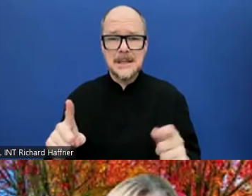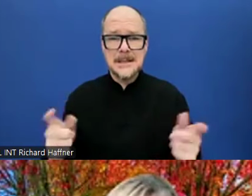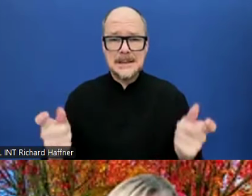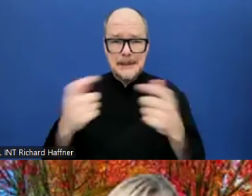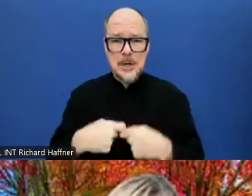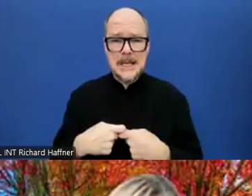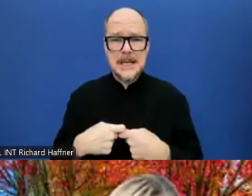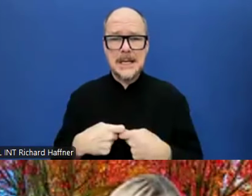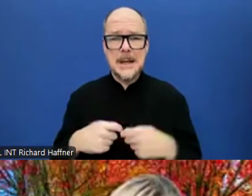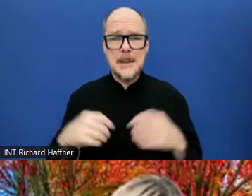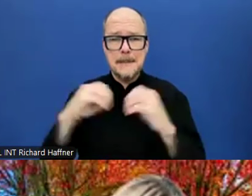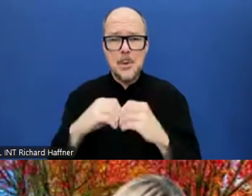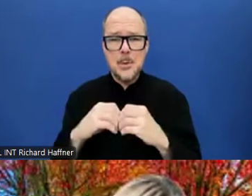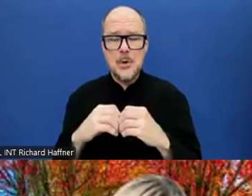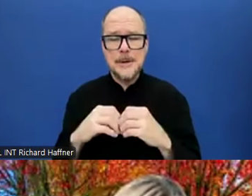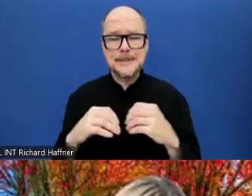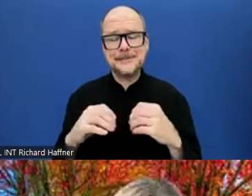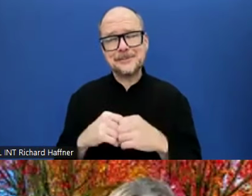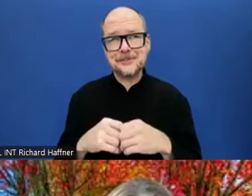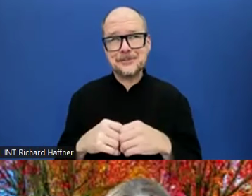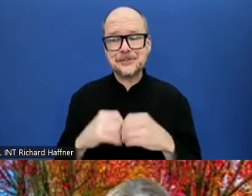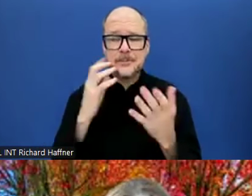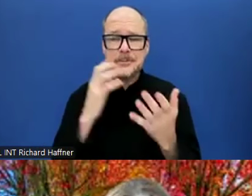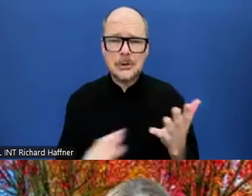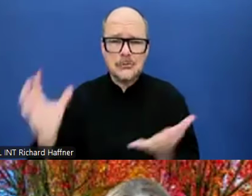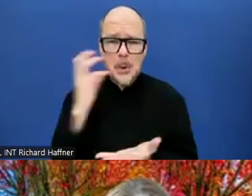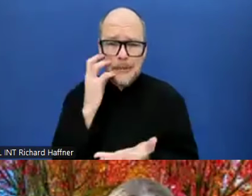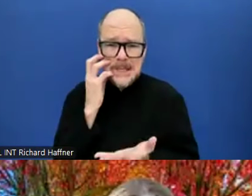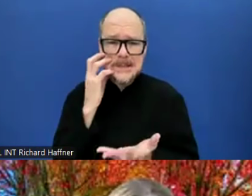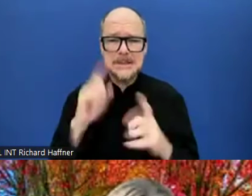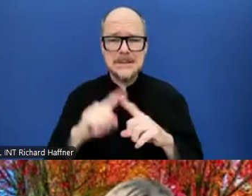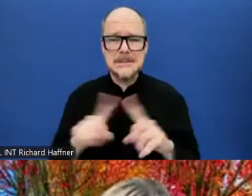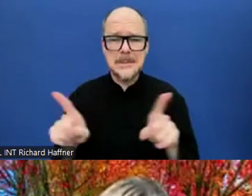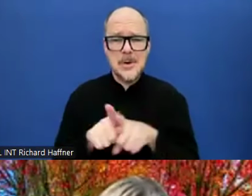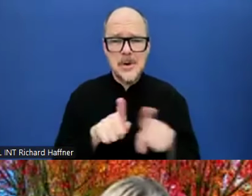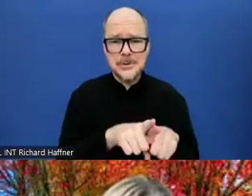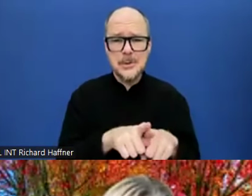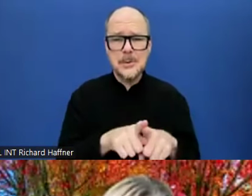a more not only robust, but a well